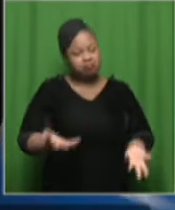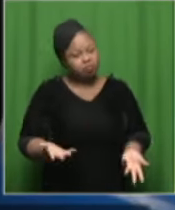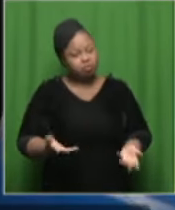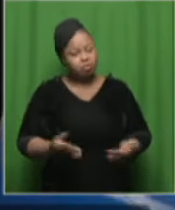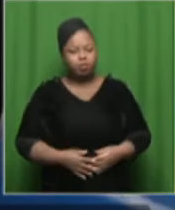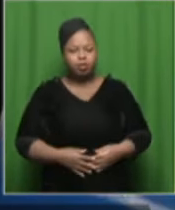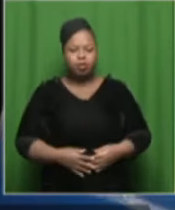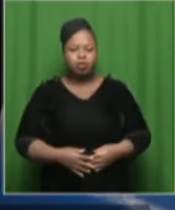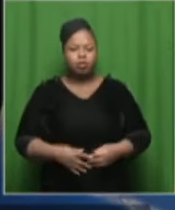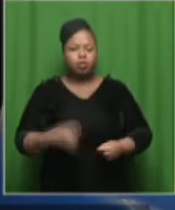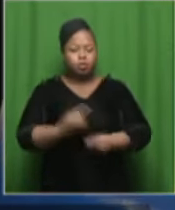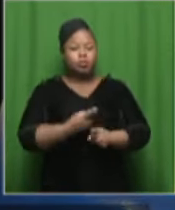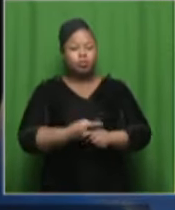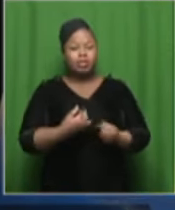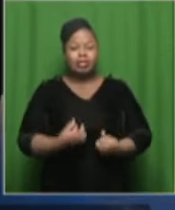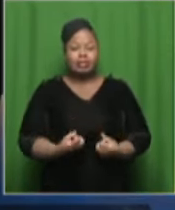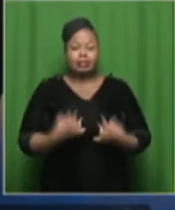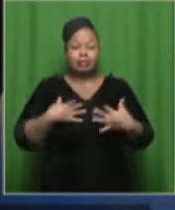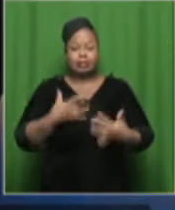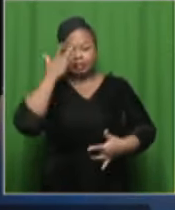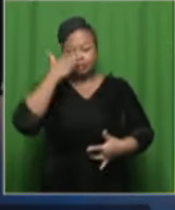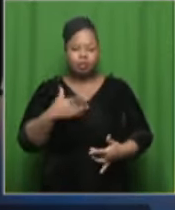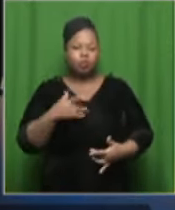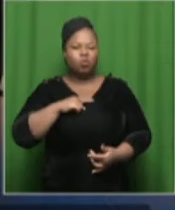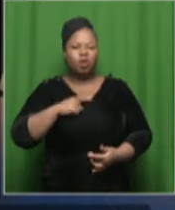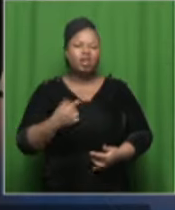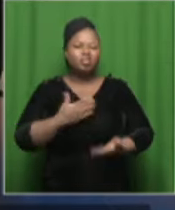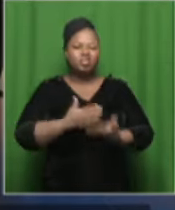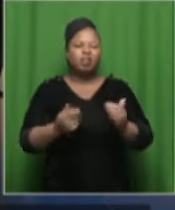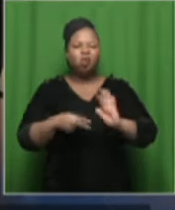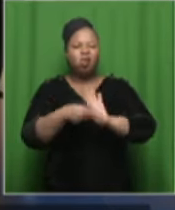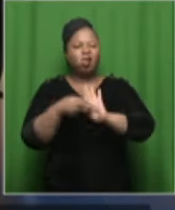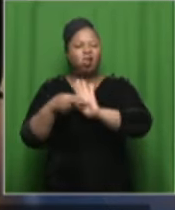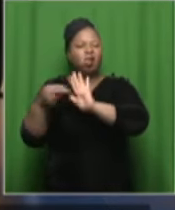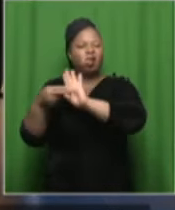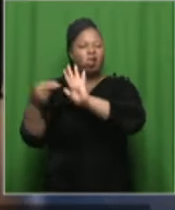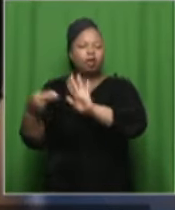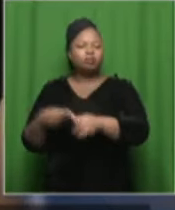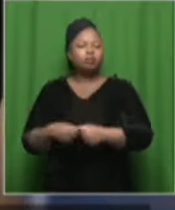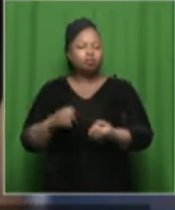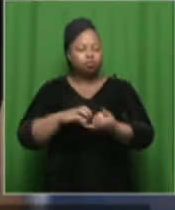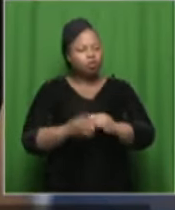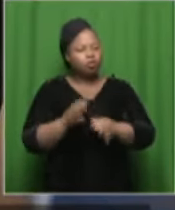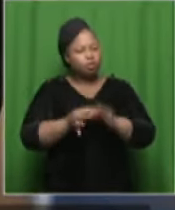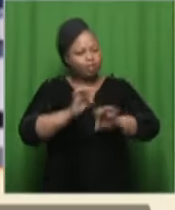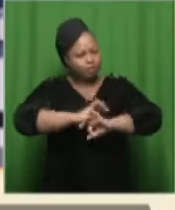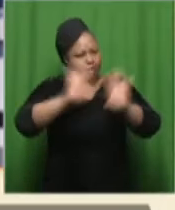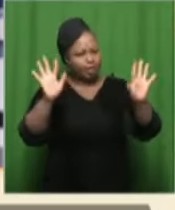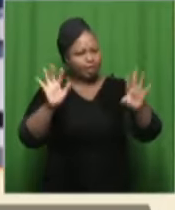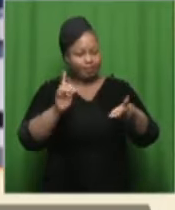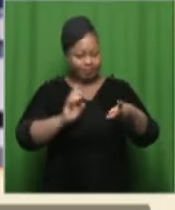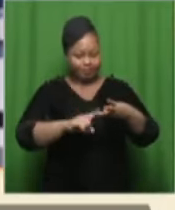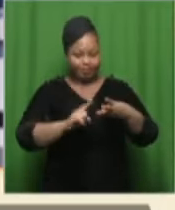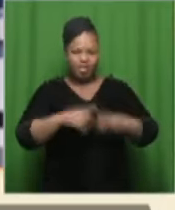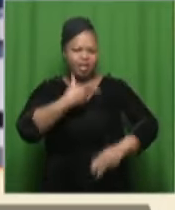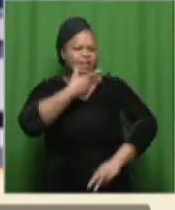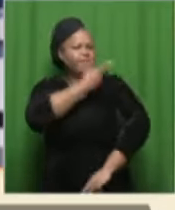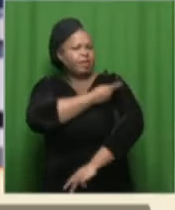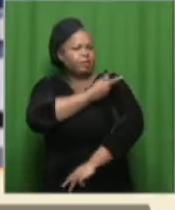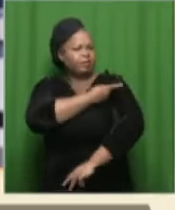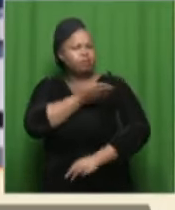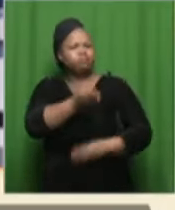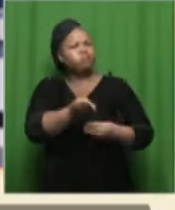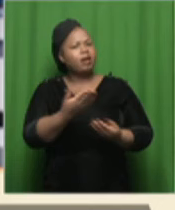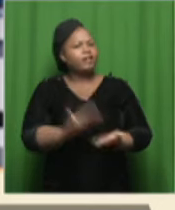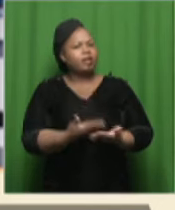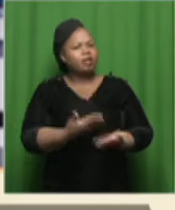viral loads, sorry, that is circulating, hence dispelling some of the speculations that are rife at this point. Vaccines as well. Yeah. What is